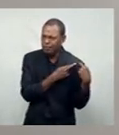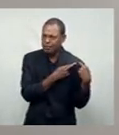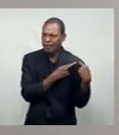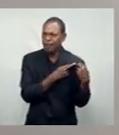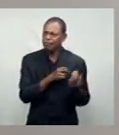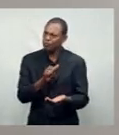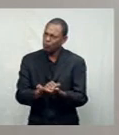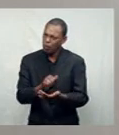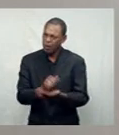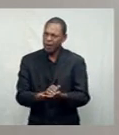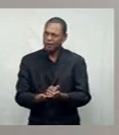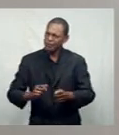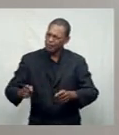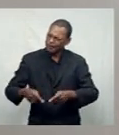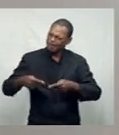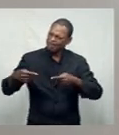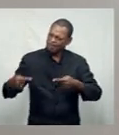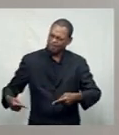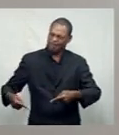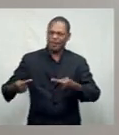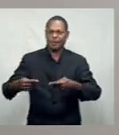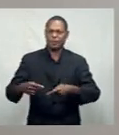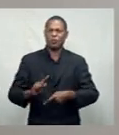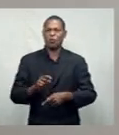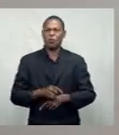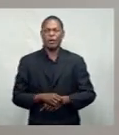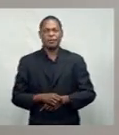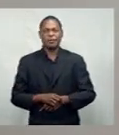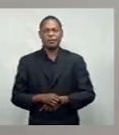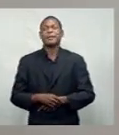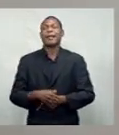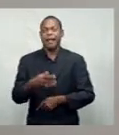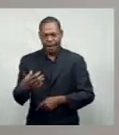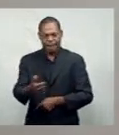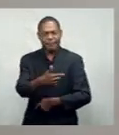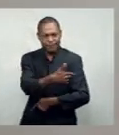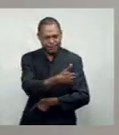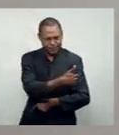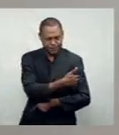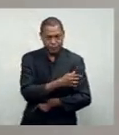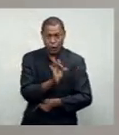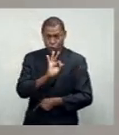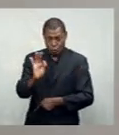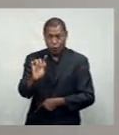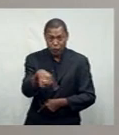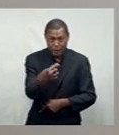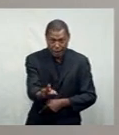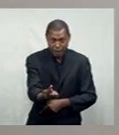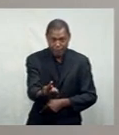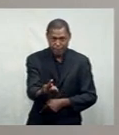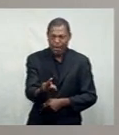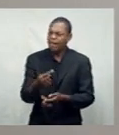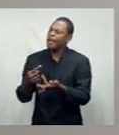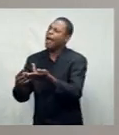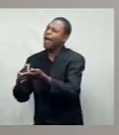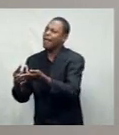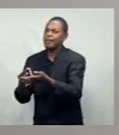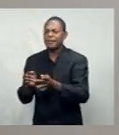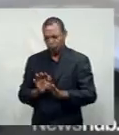against a relentless enemy and get the jab. If not for your sake, then for the sake of our